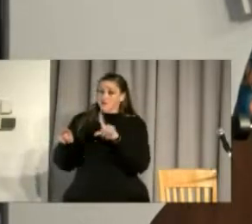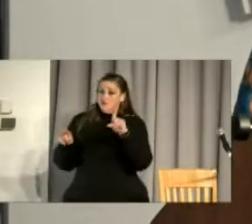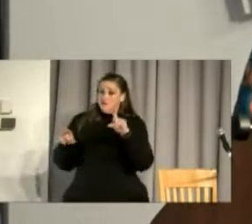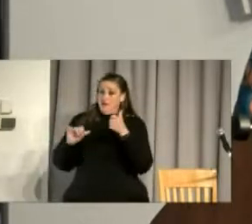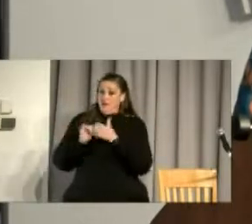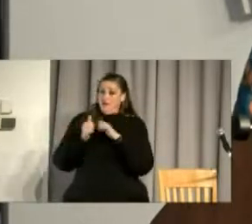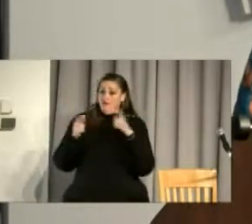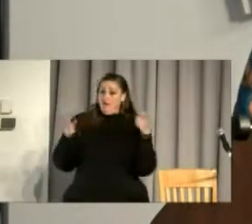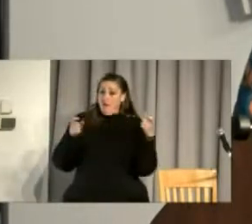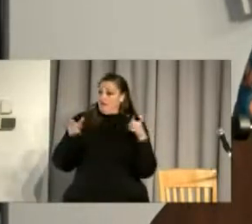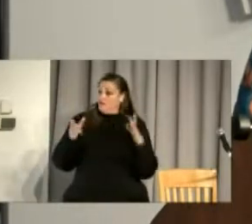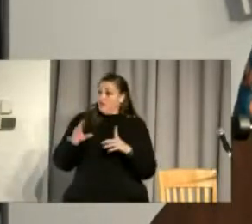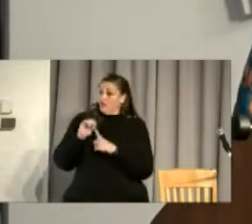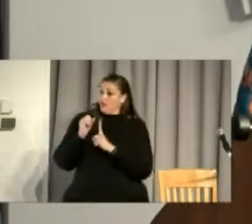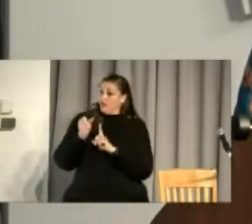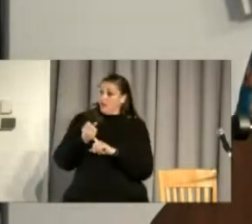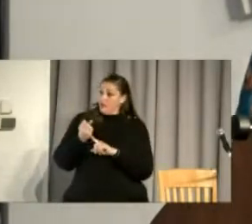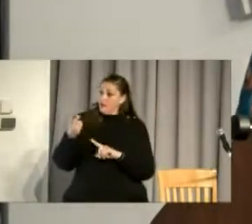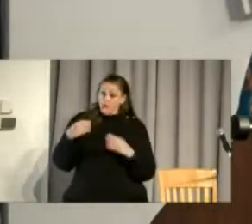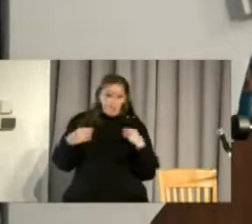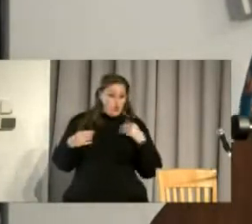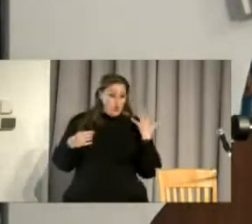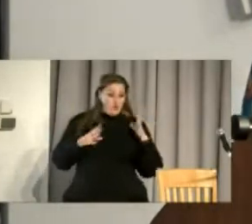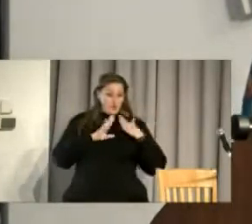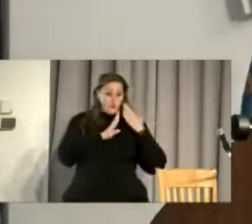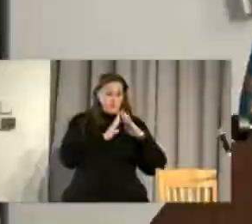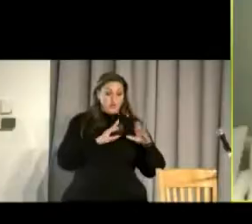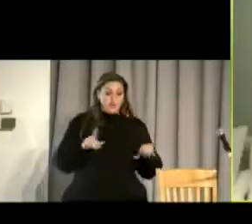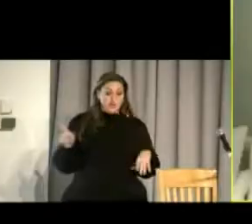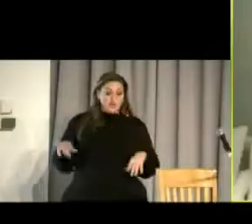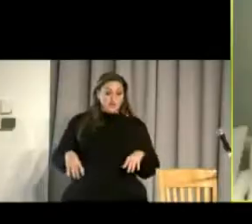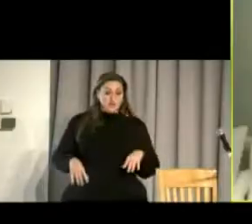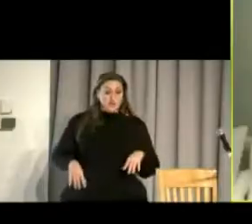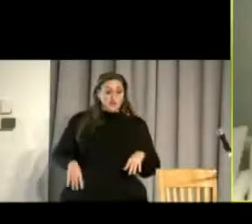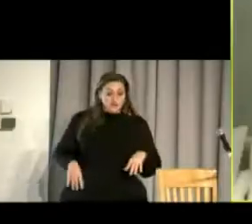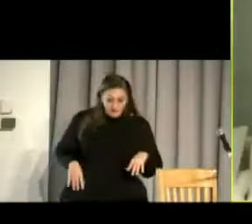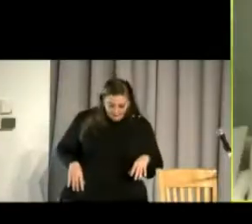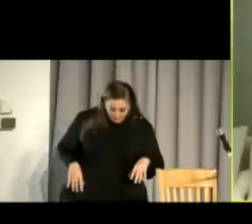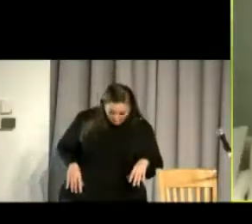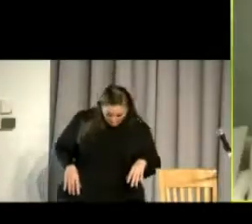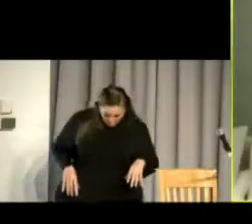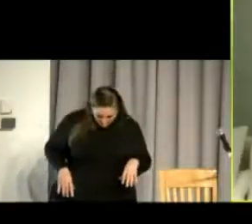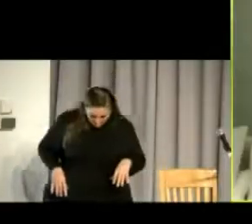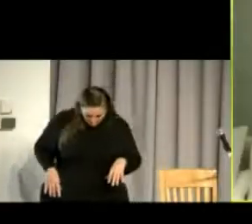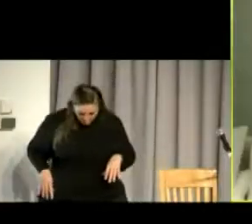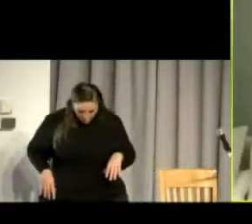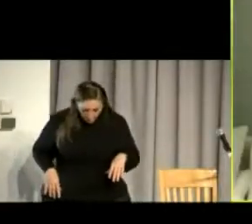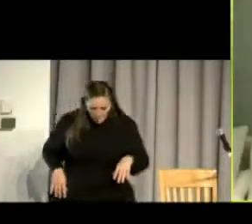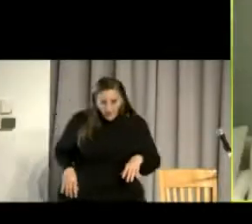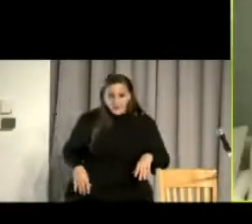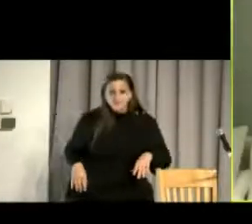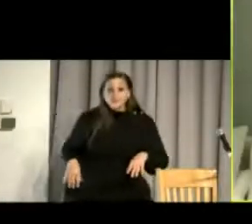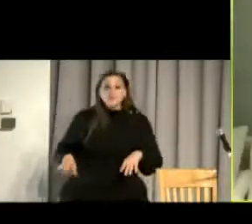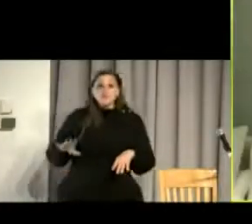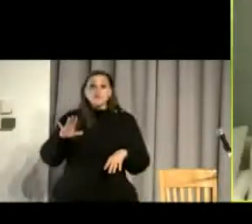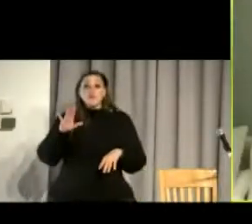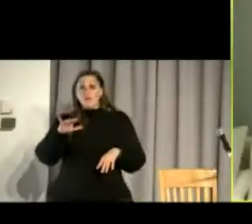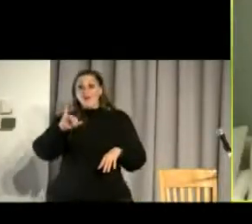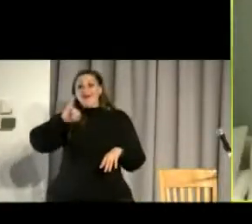handled the situation in the white communities? Yeah, so, so in